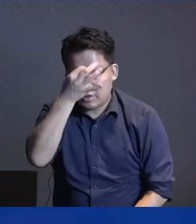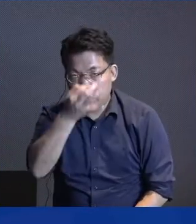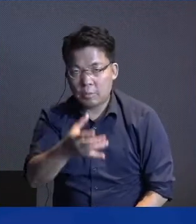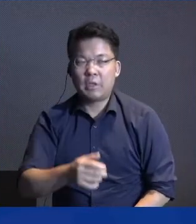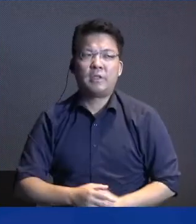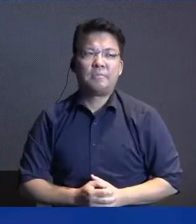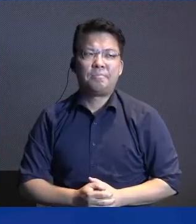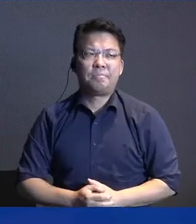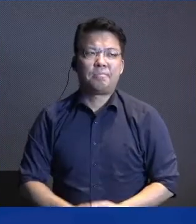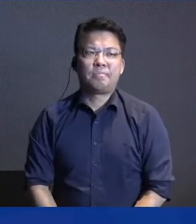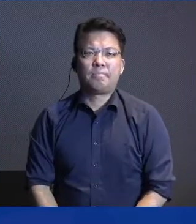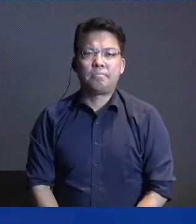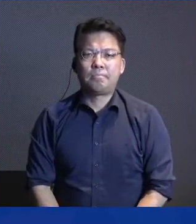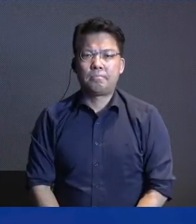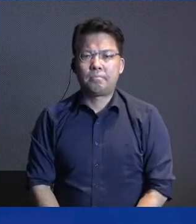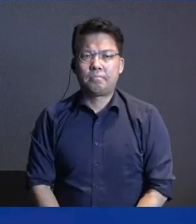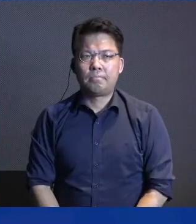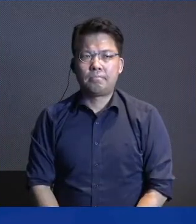so first,